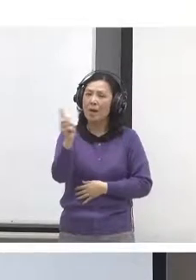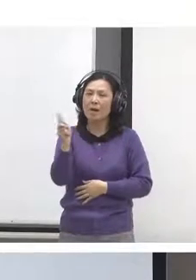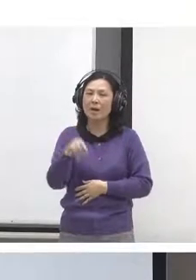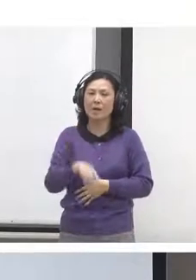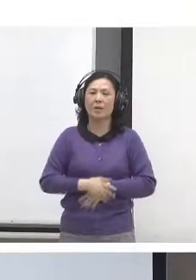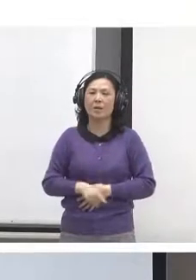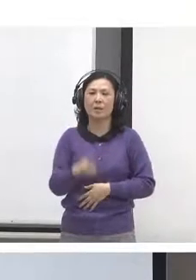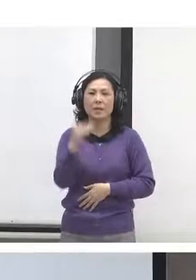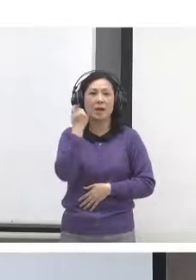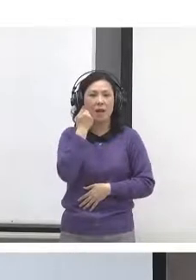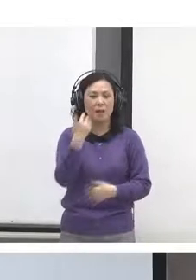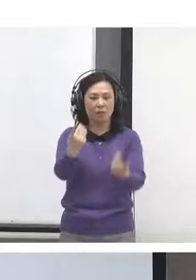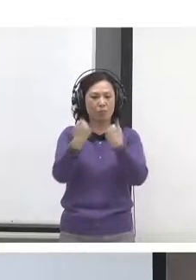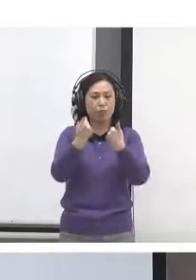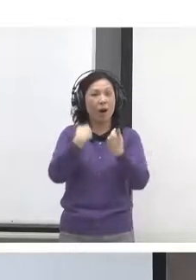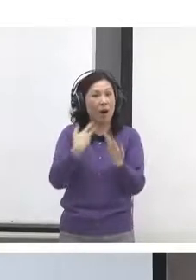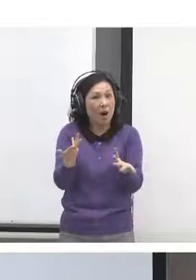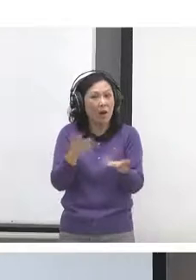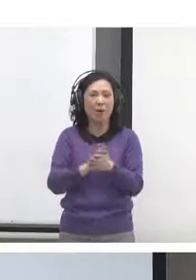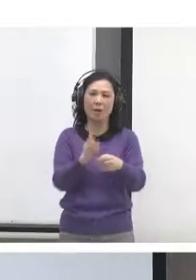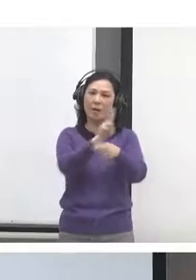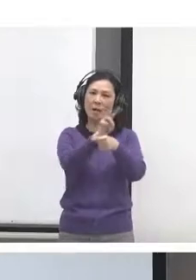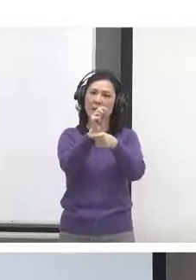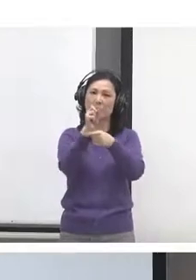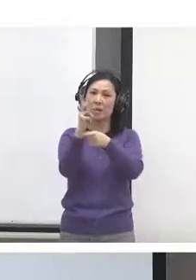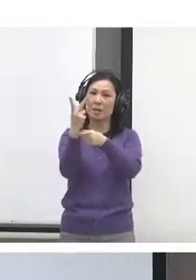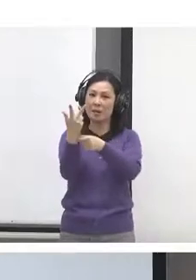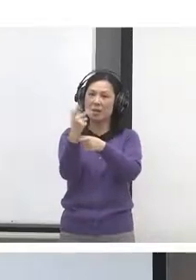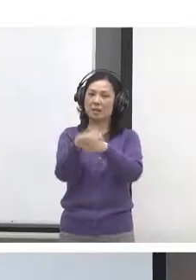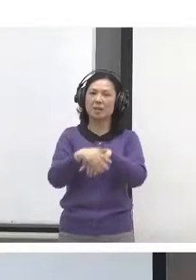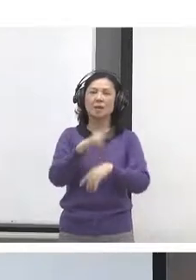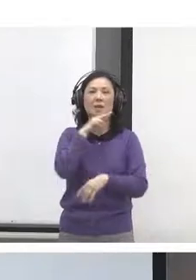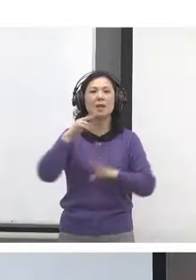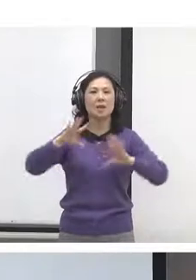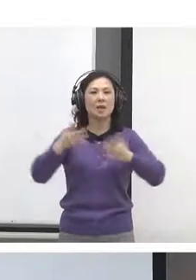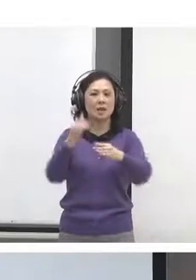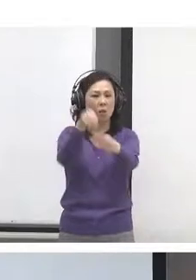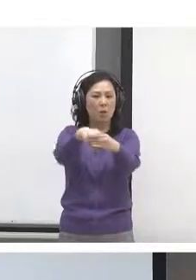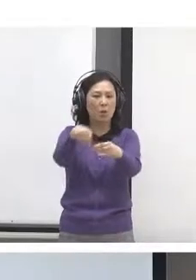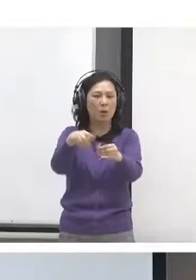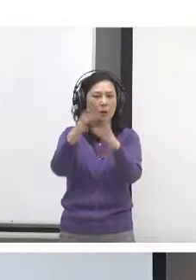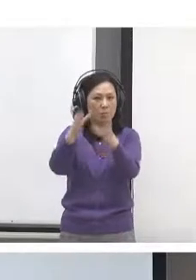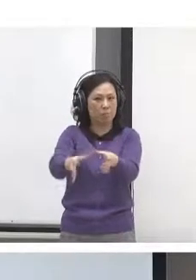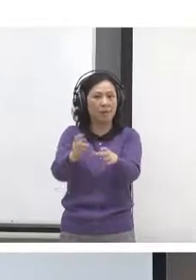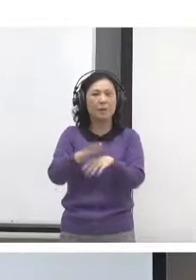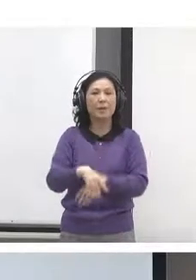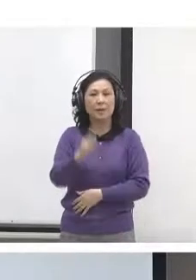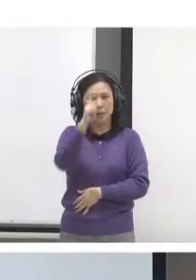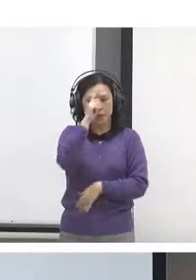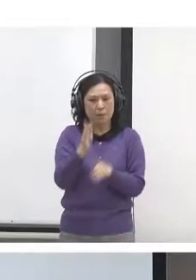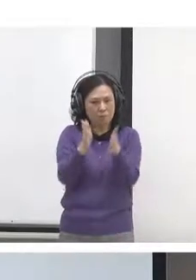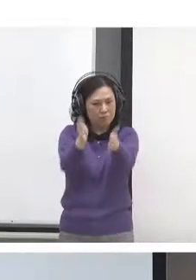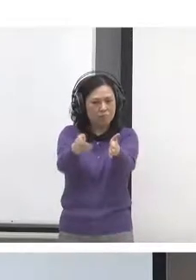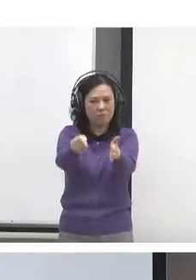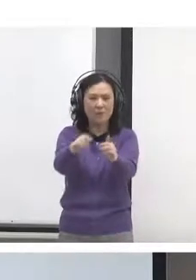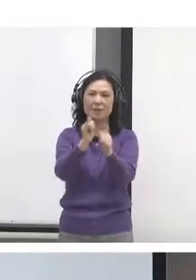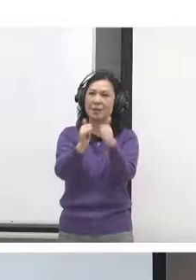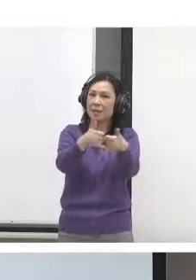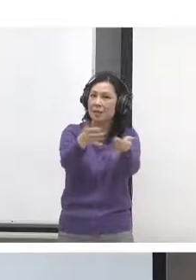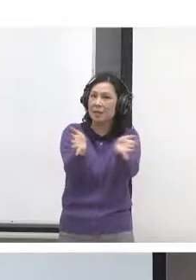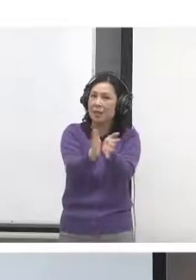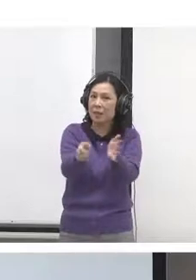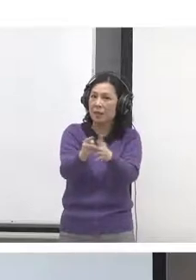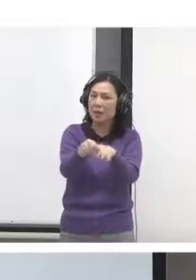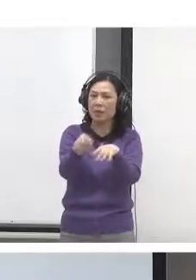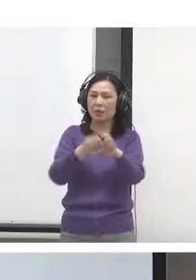time of the UK elections in 2017 as a way to target political ads that were being